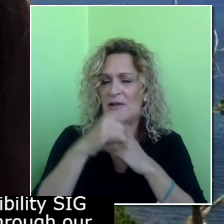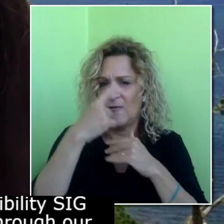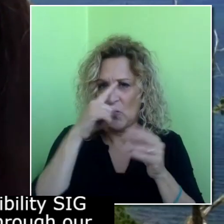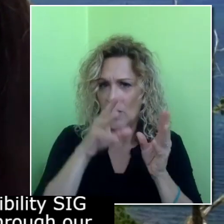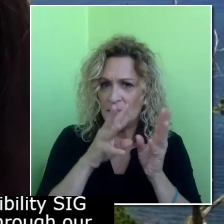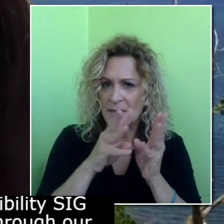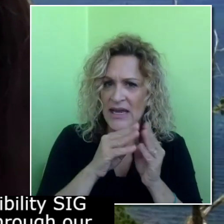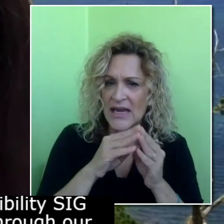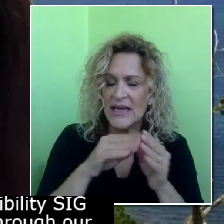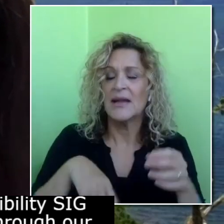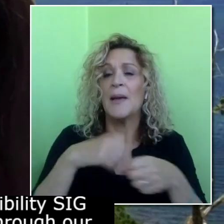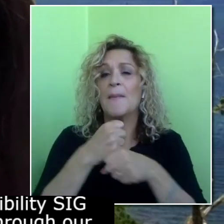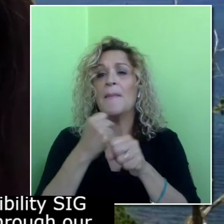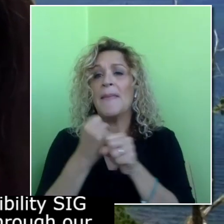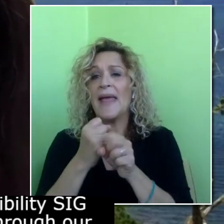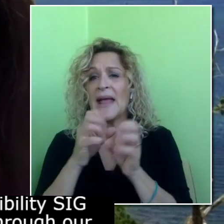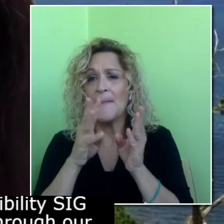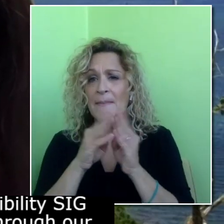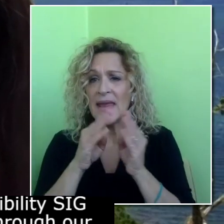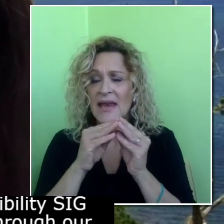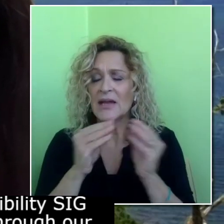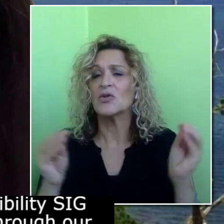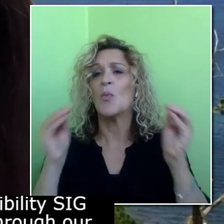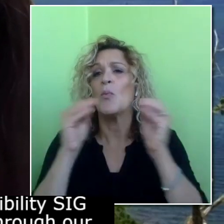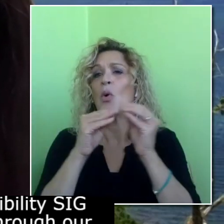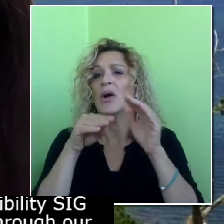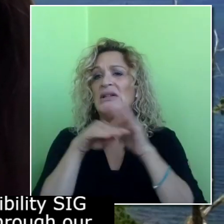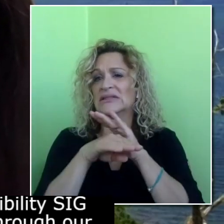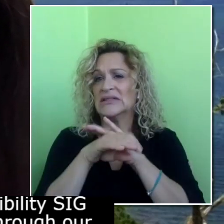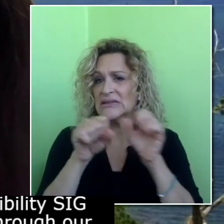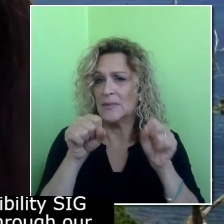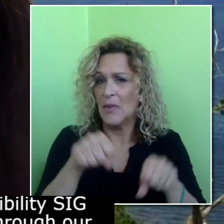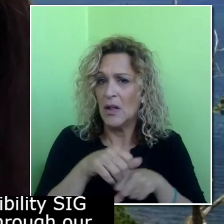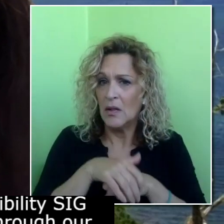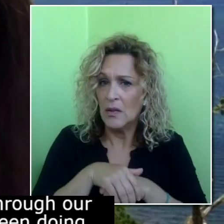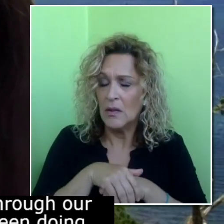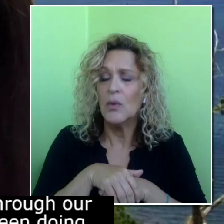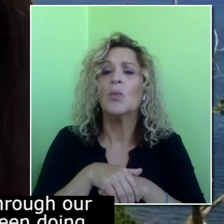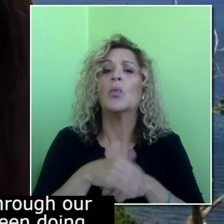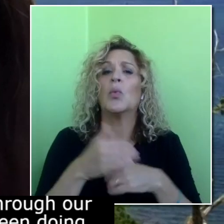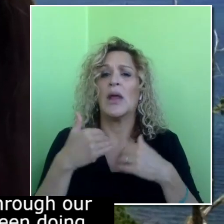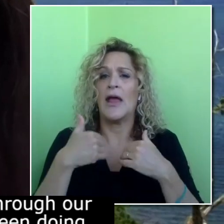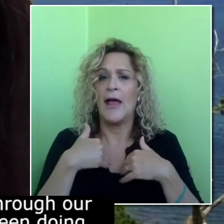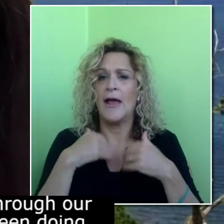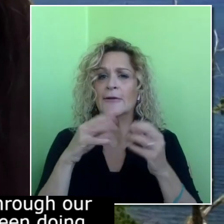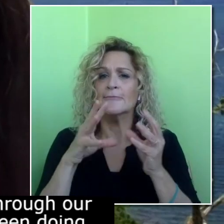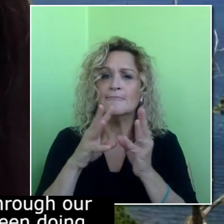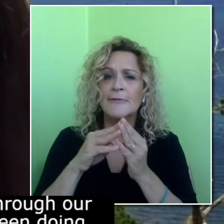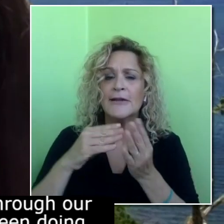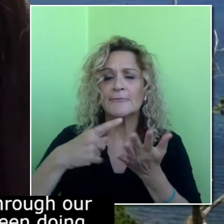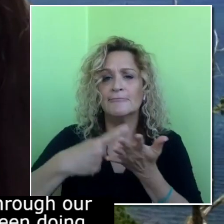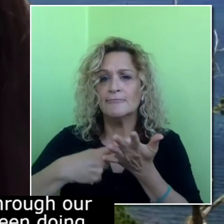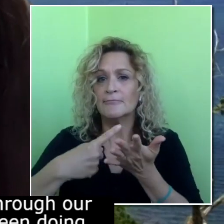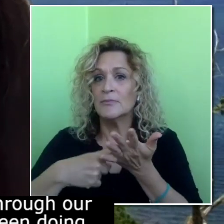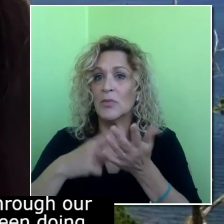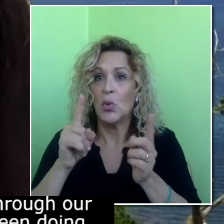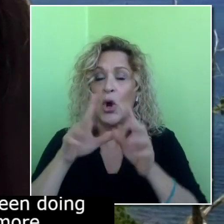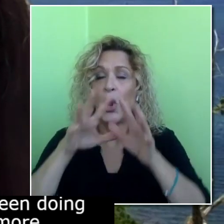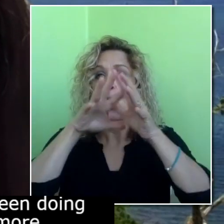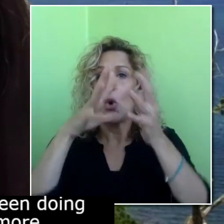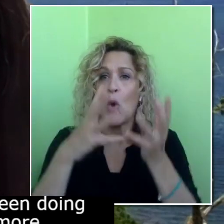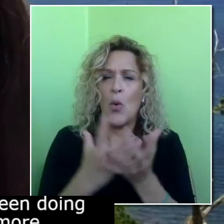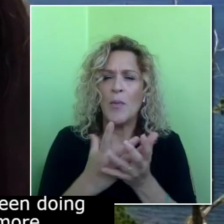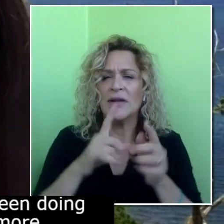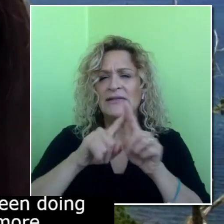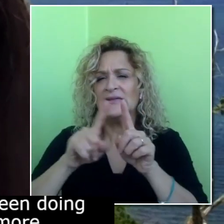make meetings more accessible. We've had sessions on globally on all tips and